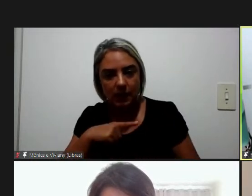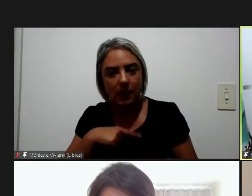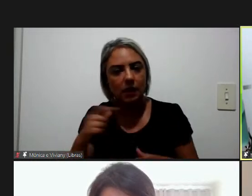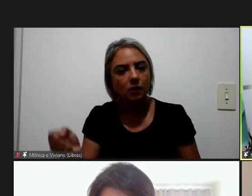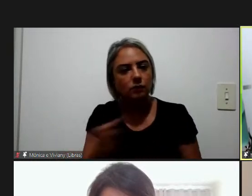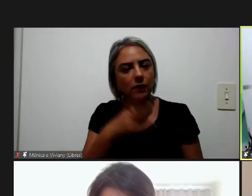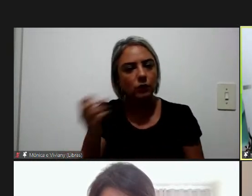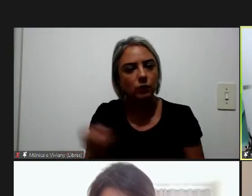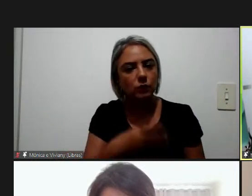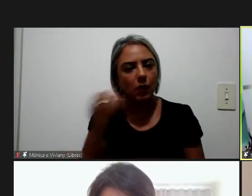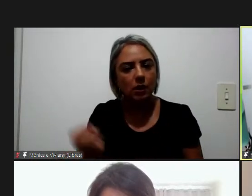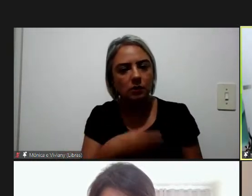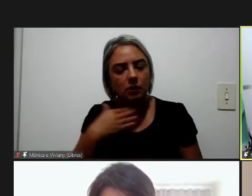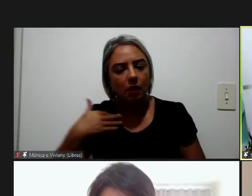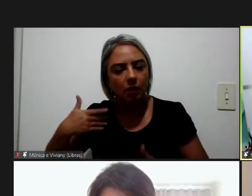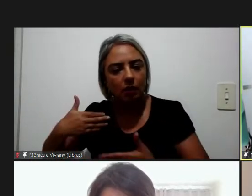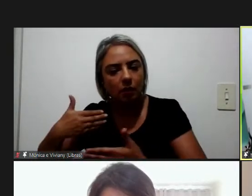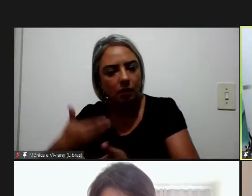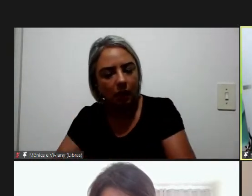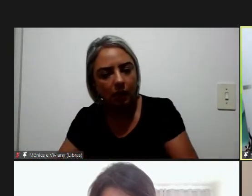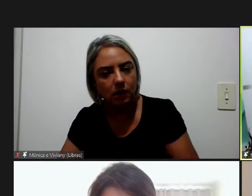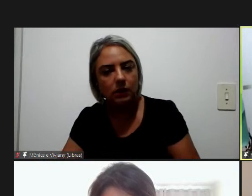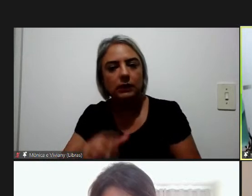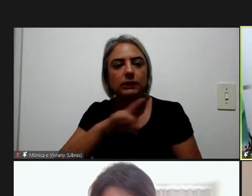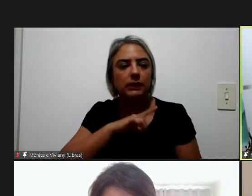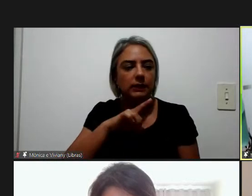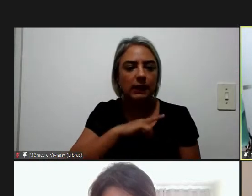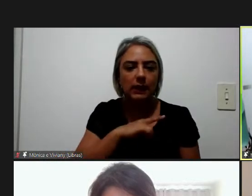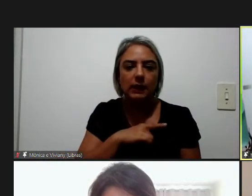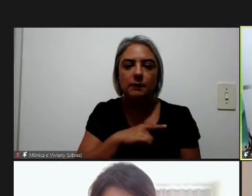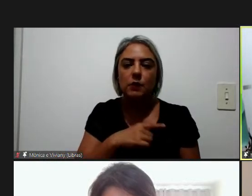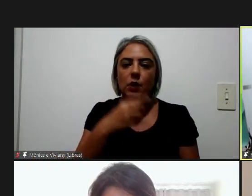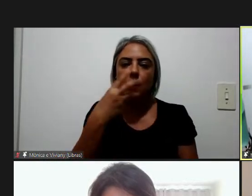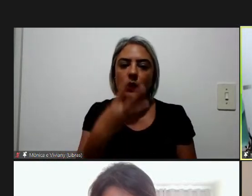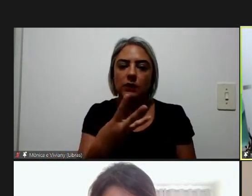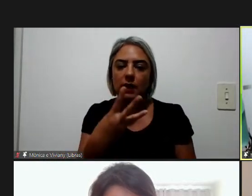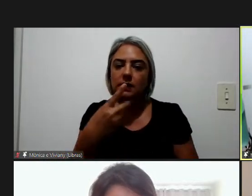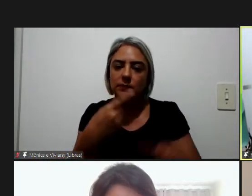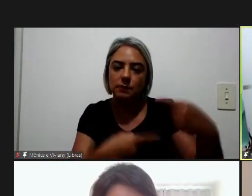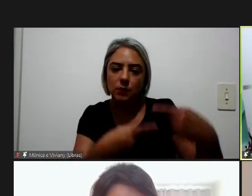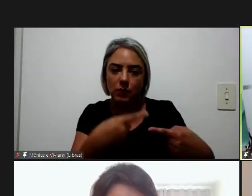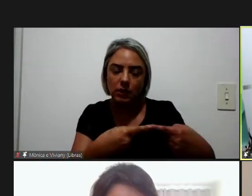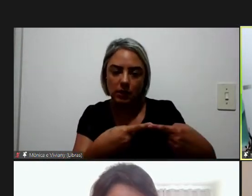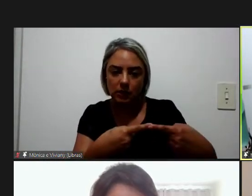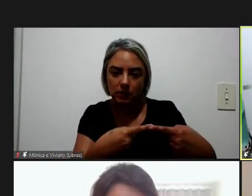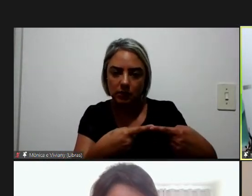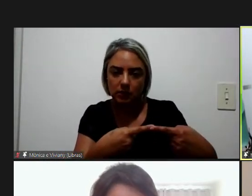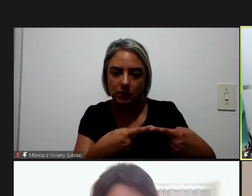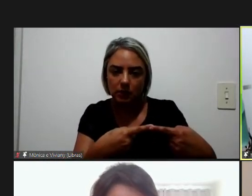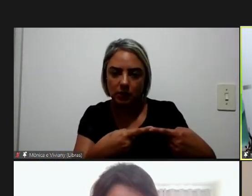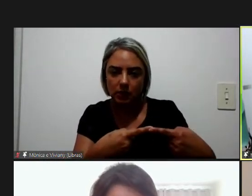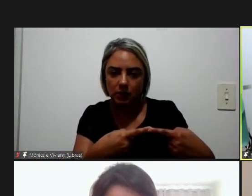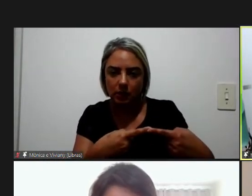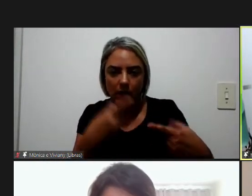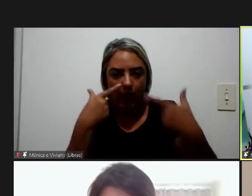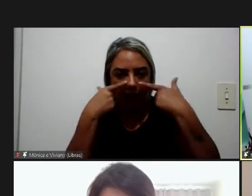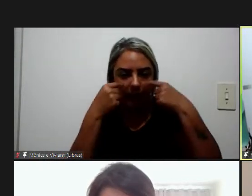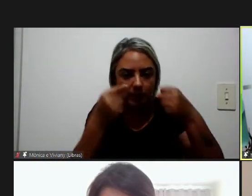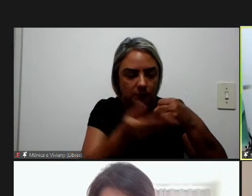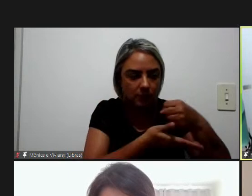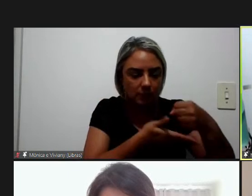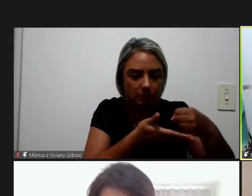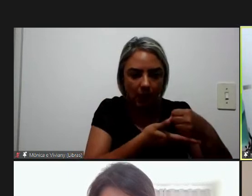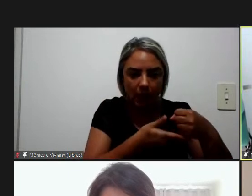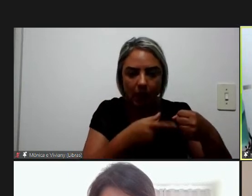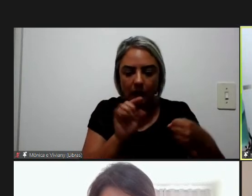in Brazil that's have been doing since 1989. The first one was